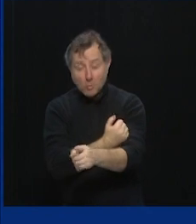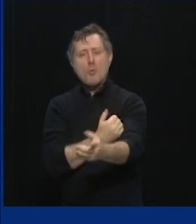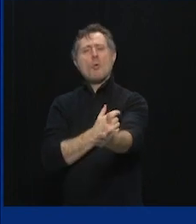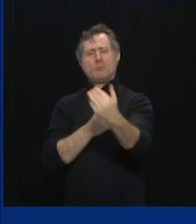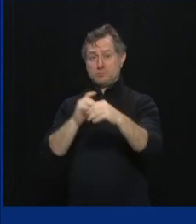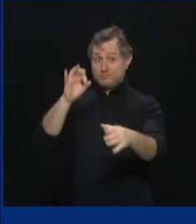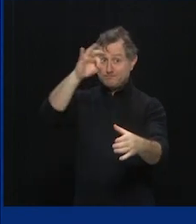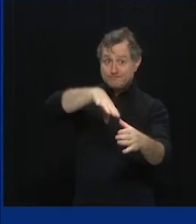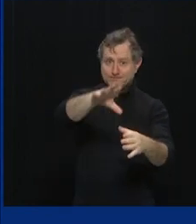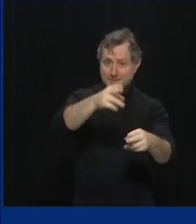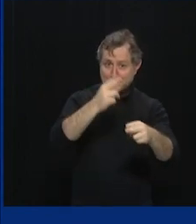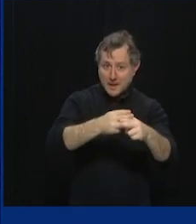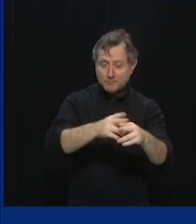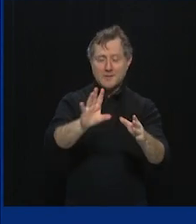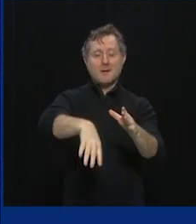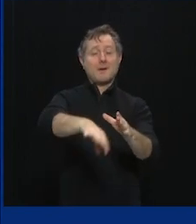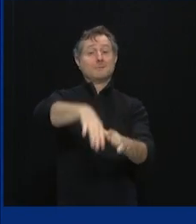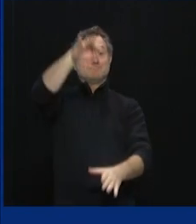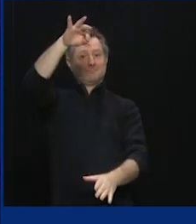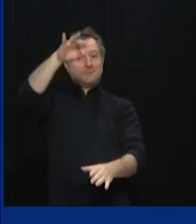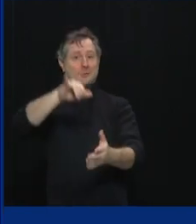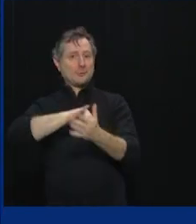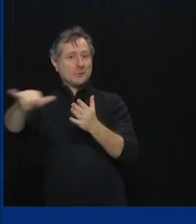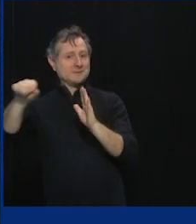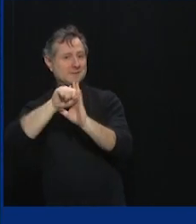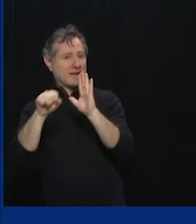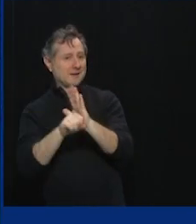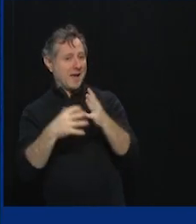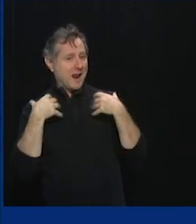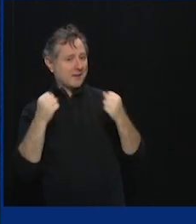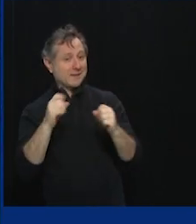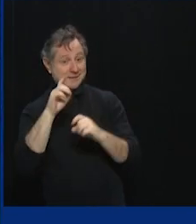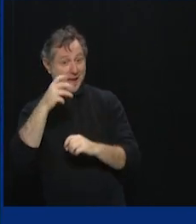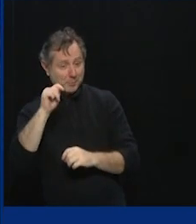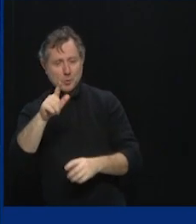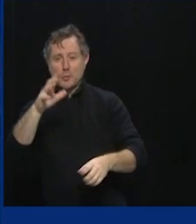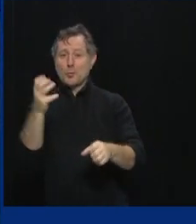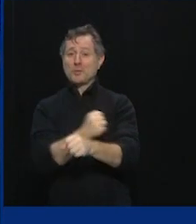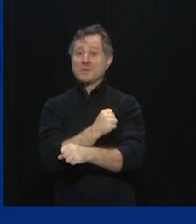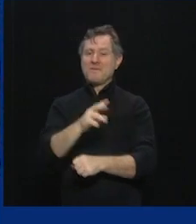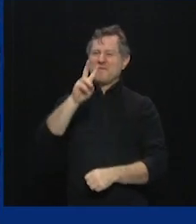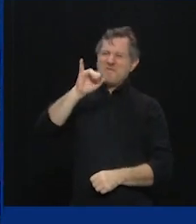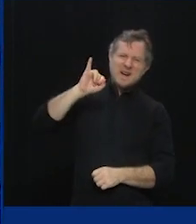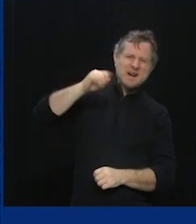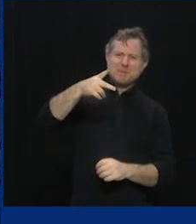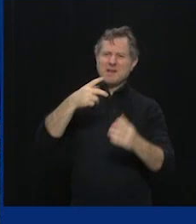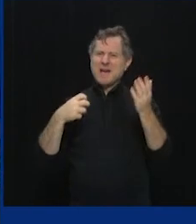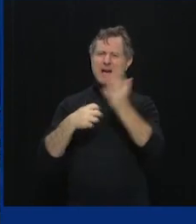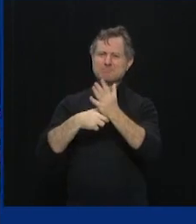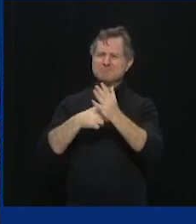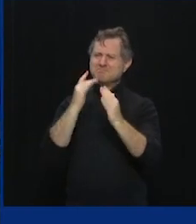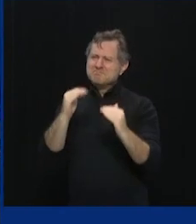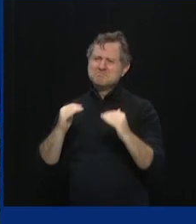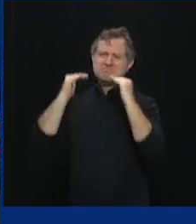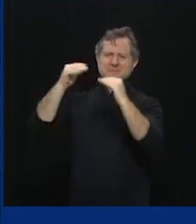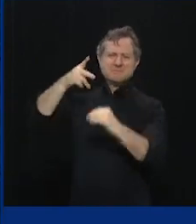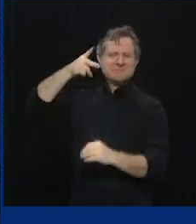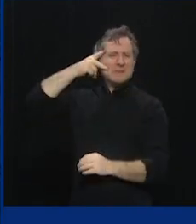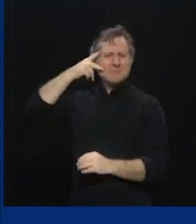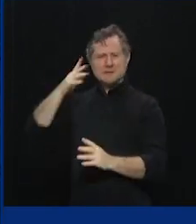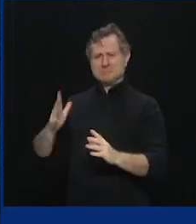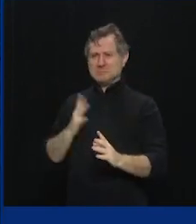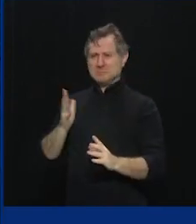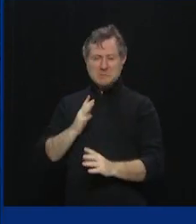with the New York State Health Department to win big. We've got VIP game tickets for the family to see Big Blue at MetLife Stadium,